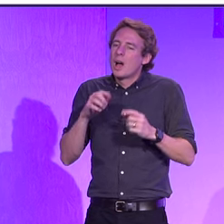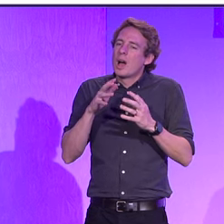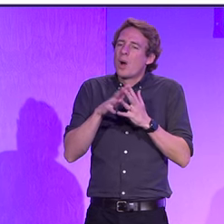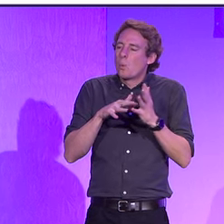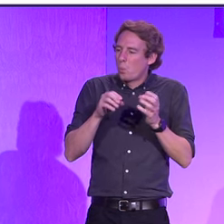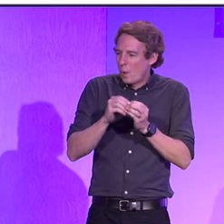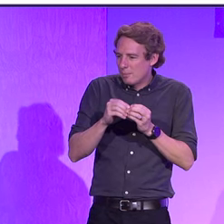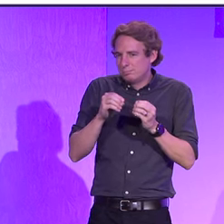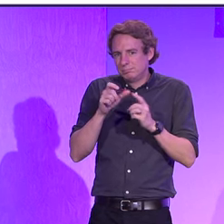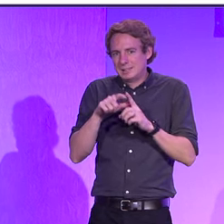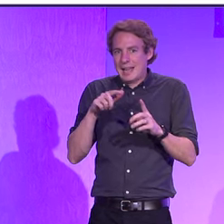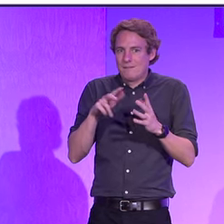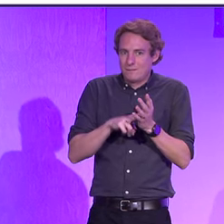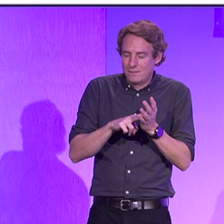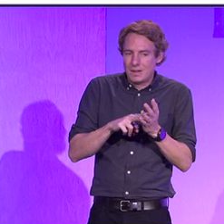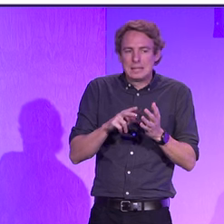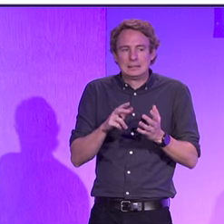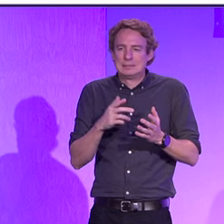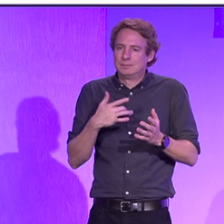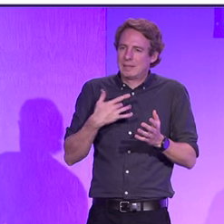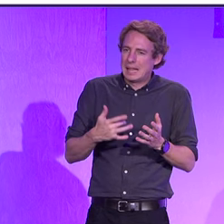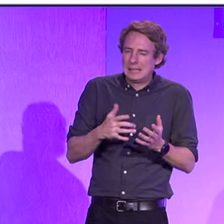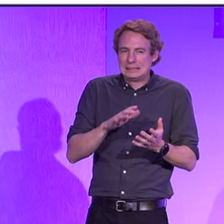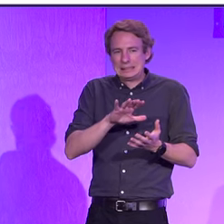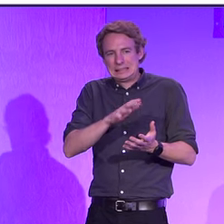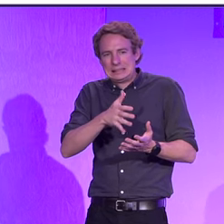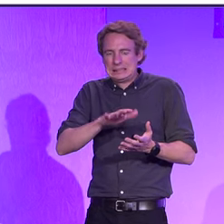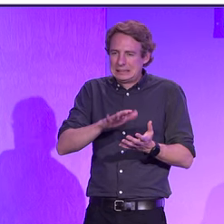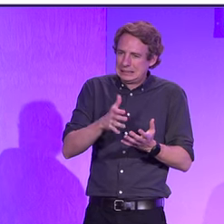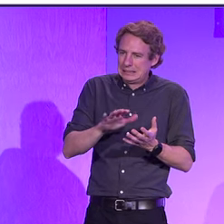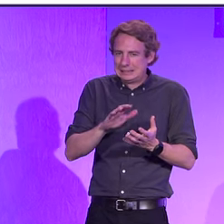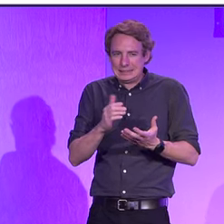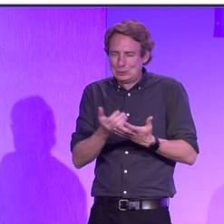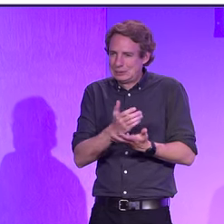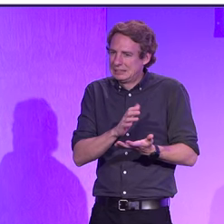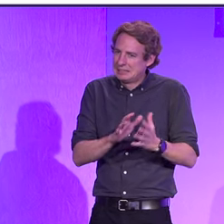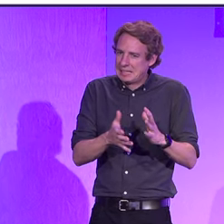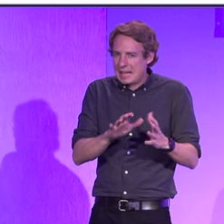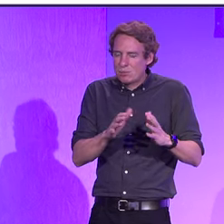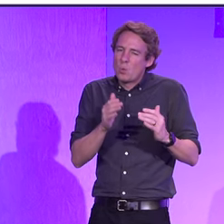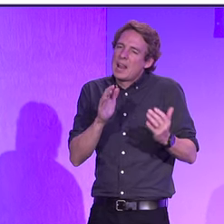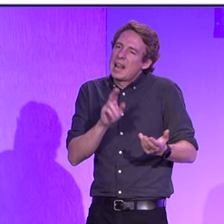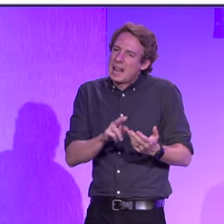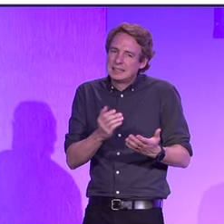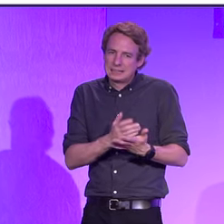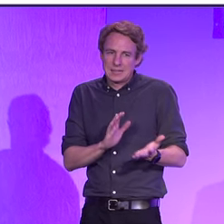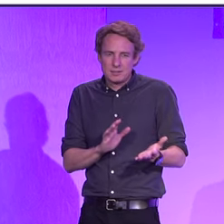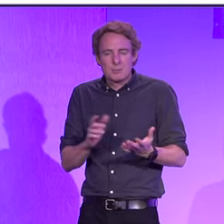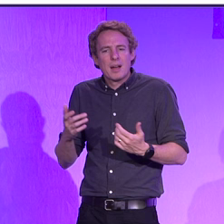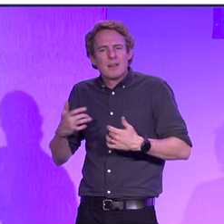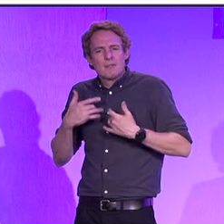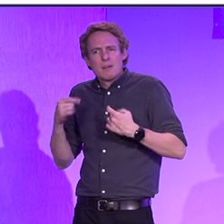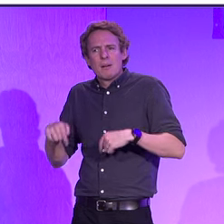my personal opinion. I won't get into that very much, but like, it kind of builds this sense of who we are as a